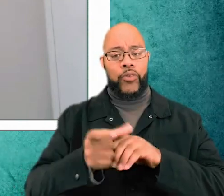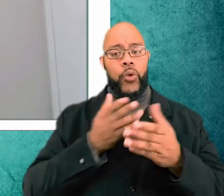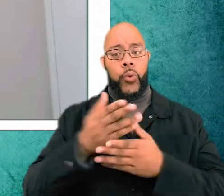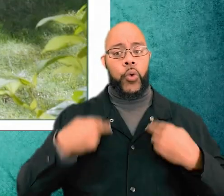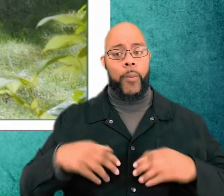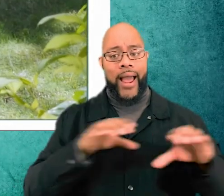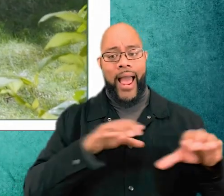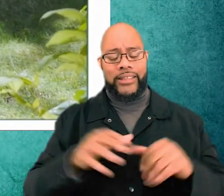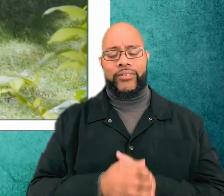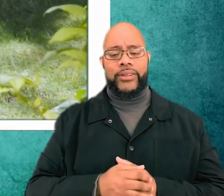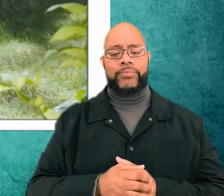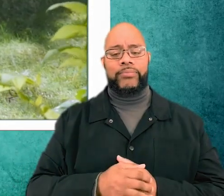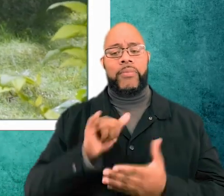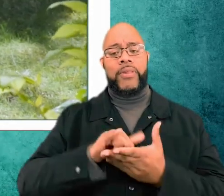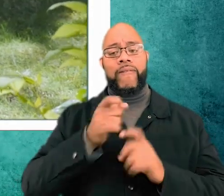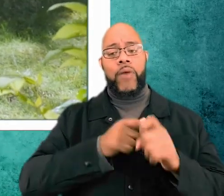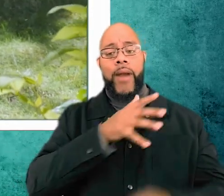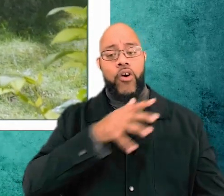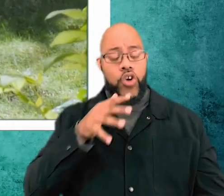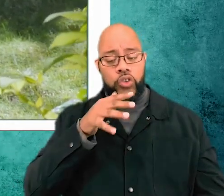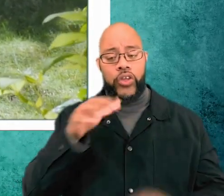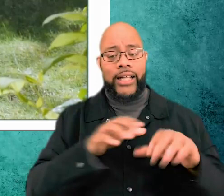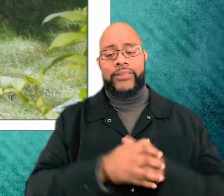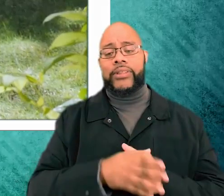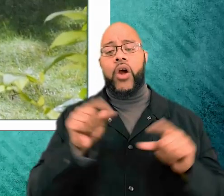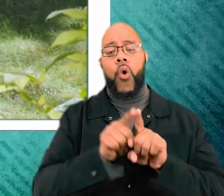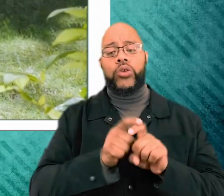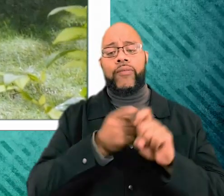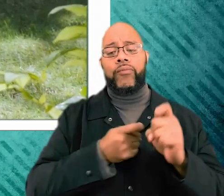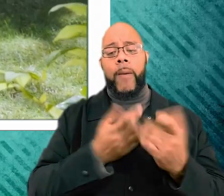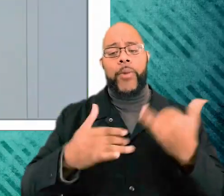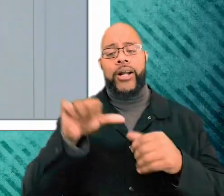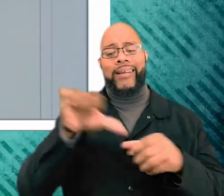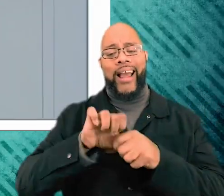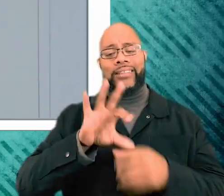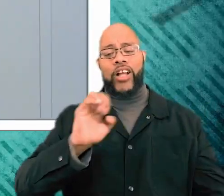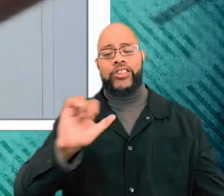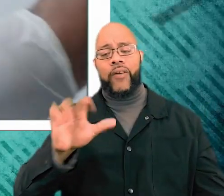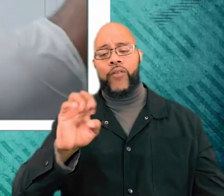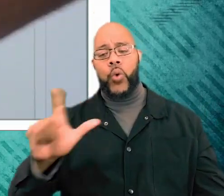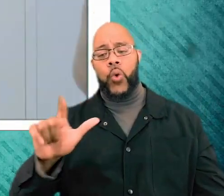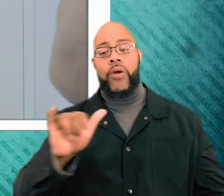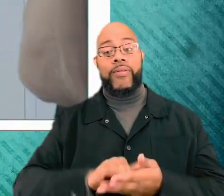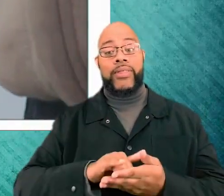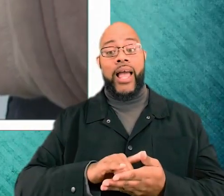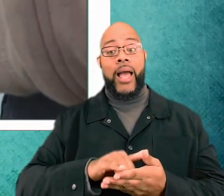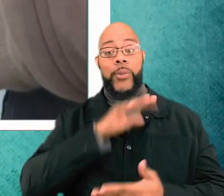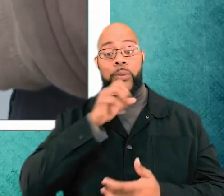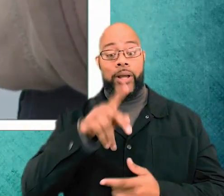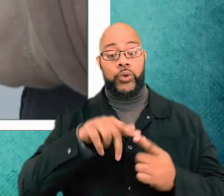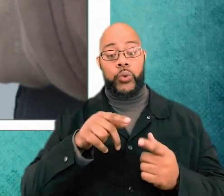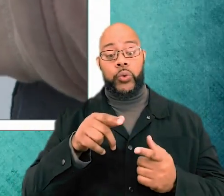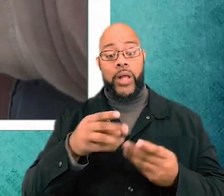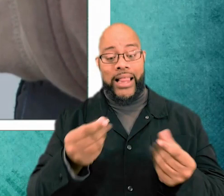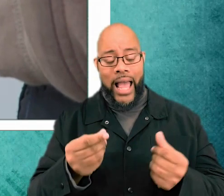human activities. They come from agricultural activities and also from the burning of fossil fuels. These pollutants return to the land,